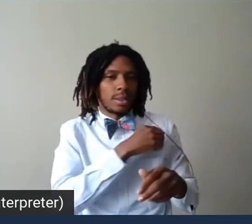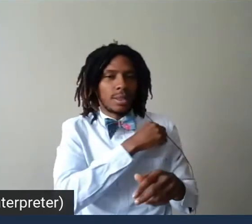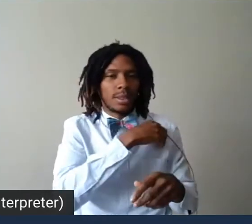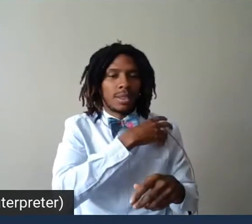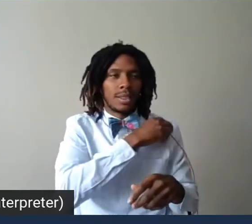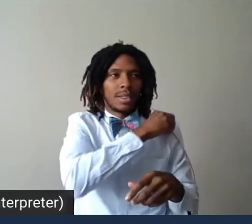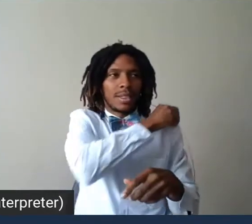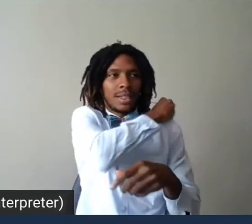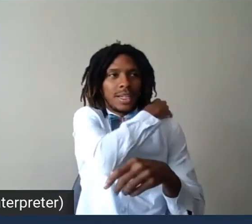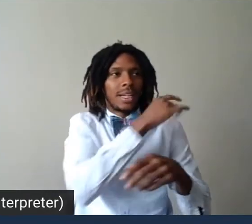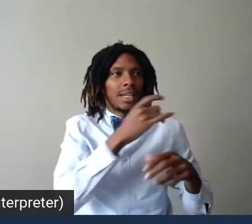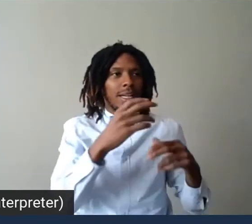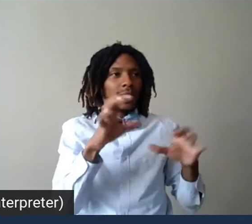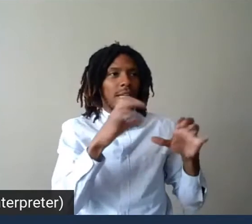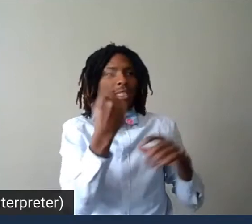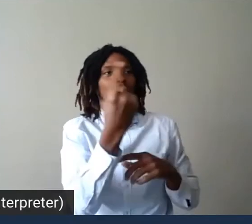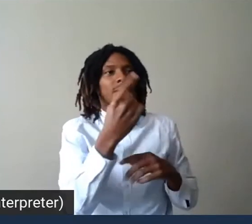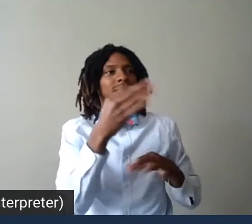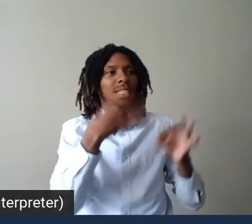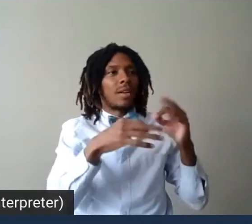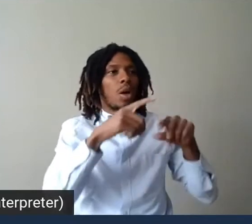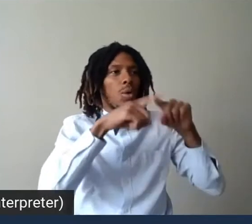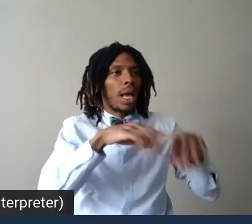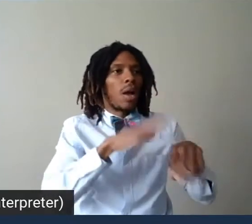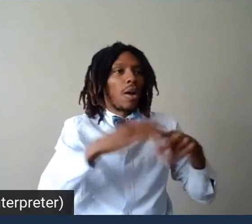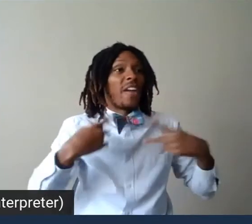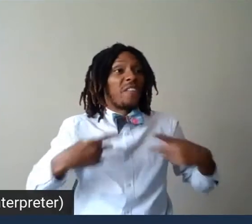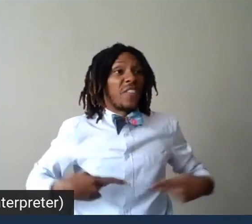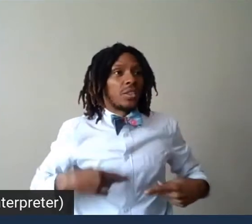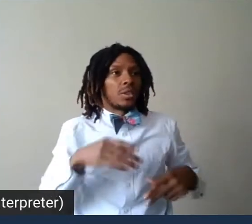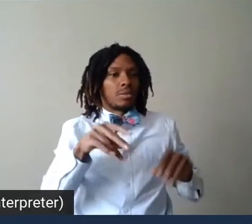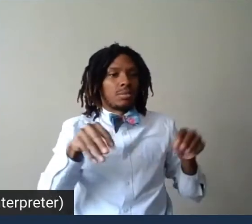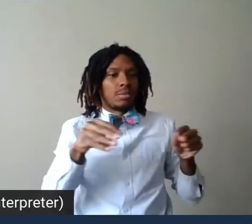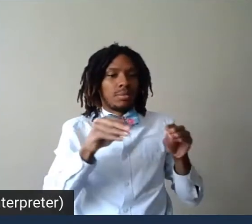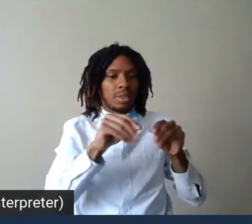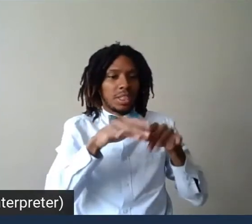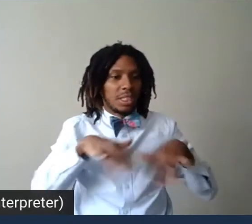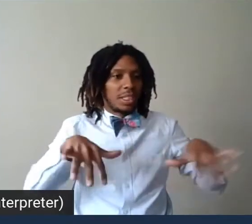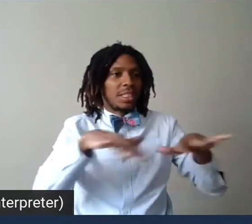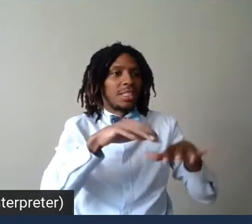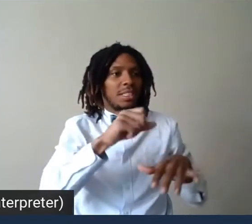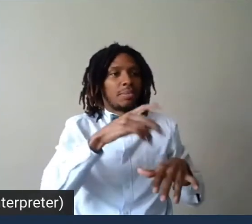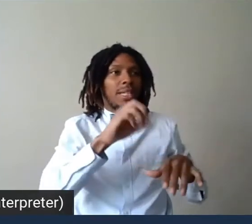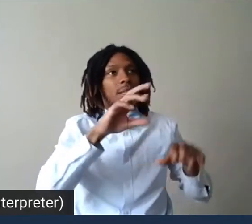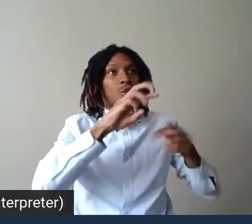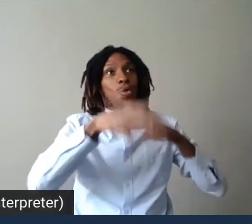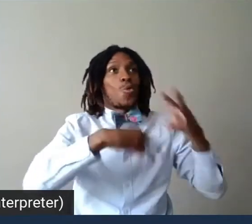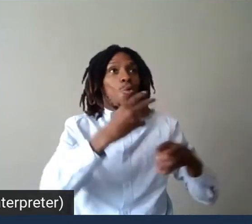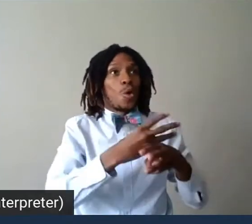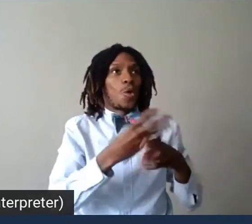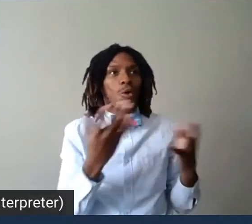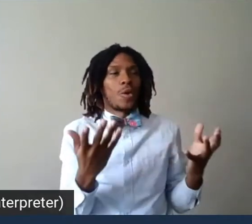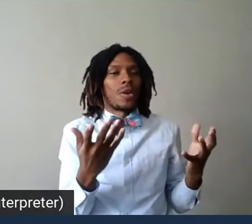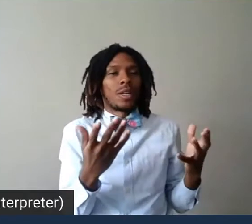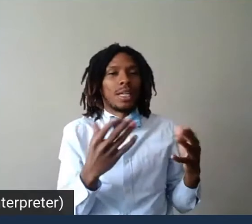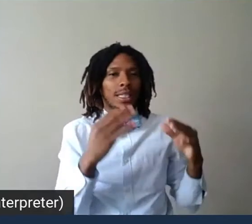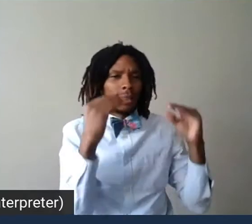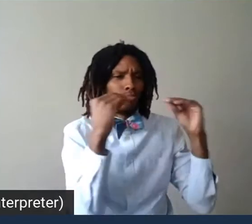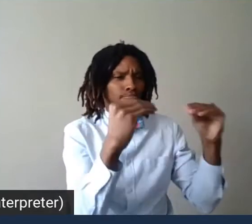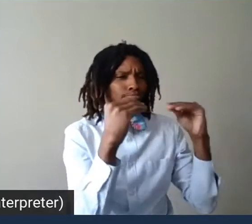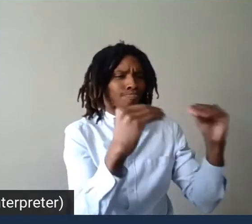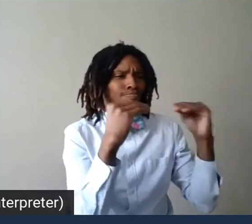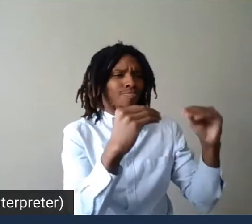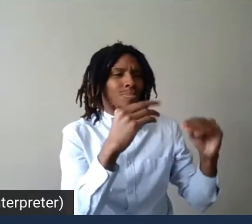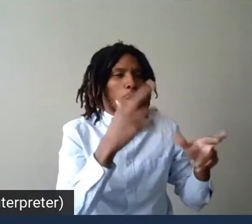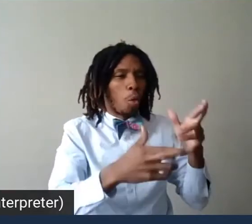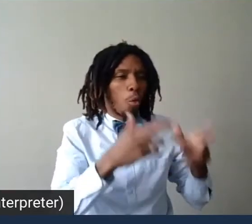instead of having to rely on physical space and the world to teach the robot